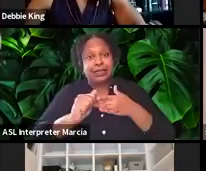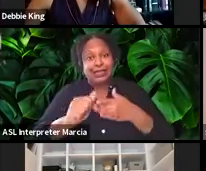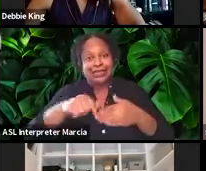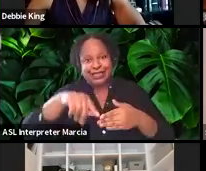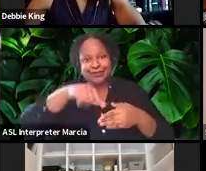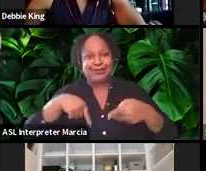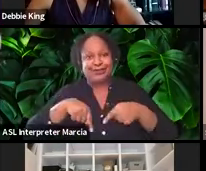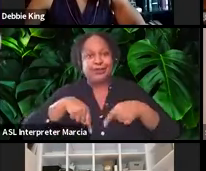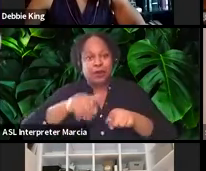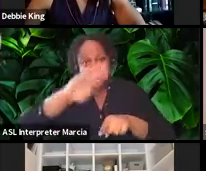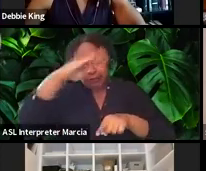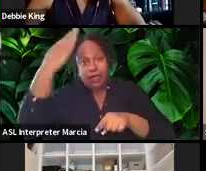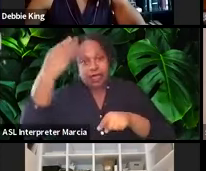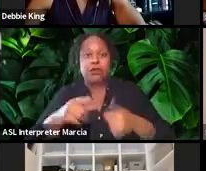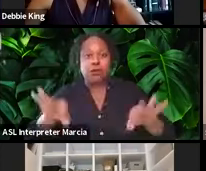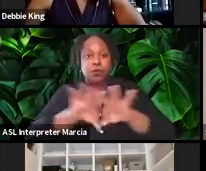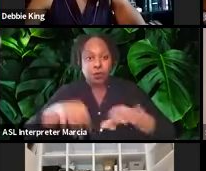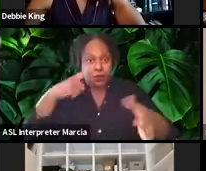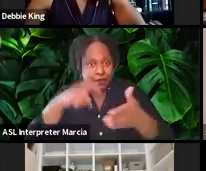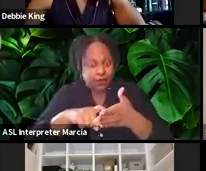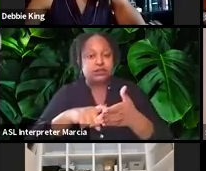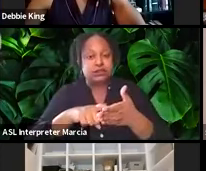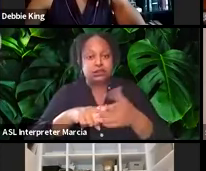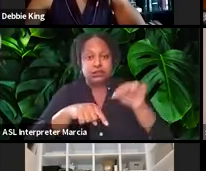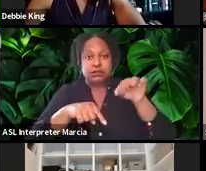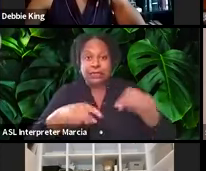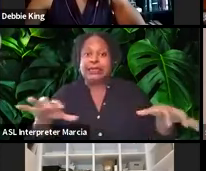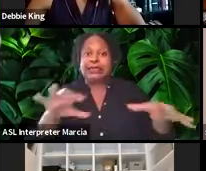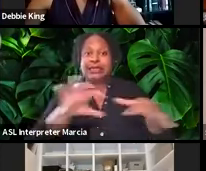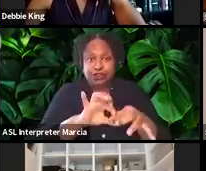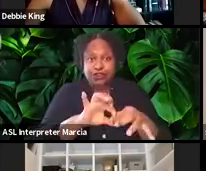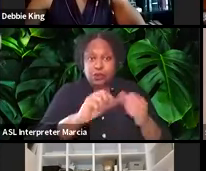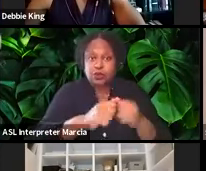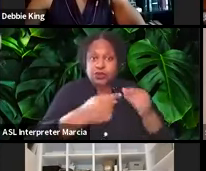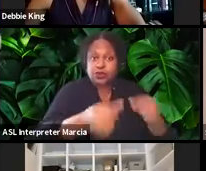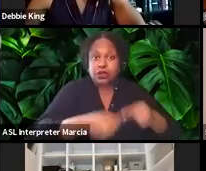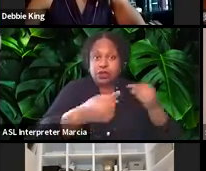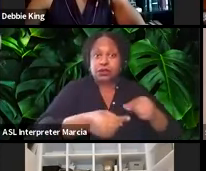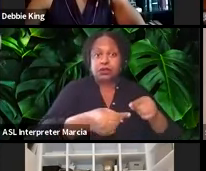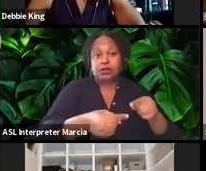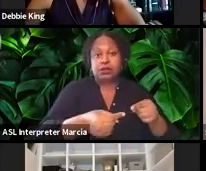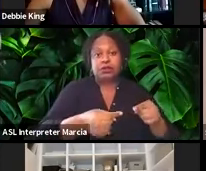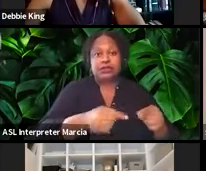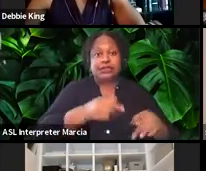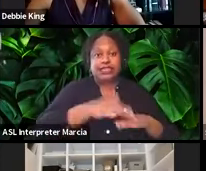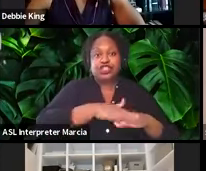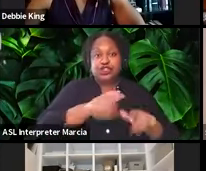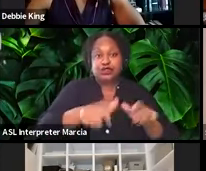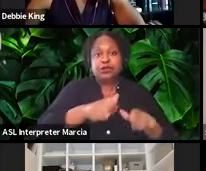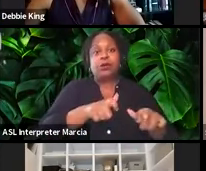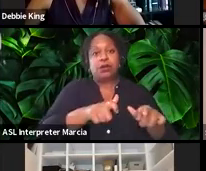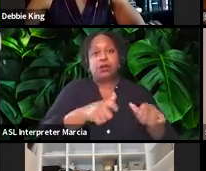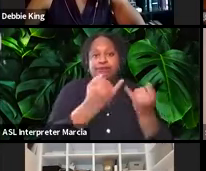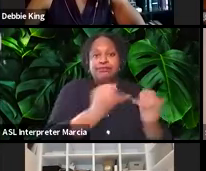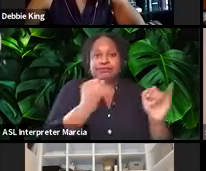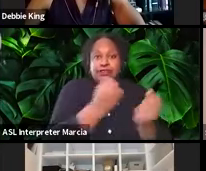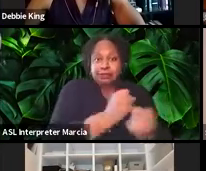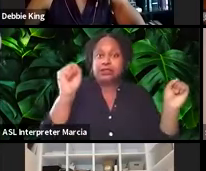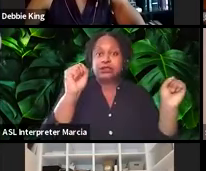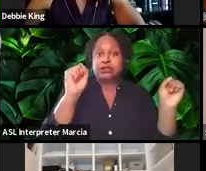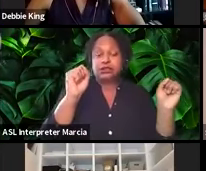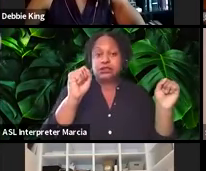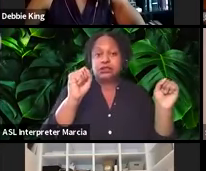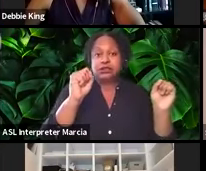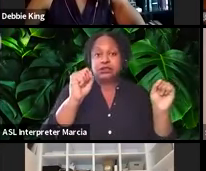important to frame this discussion in light of its connection with the struggle for reconciliation and Indigenous sovereignty, as these are